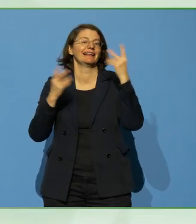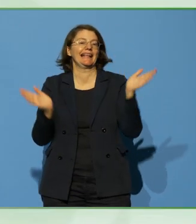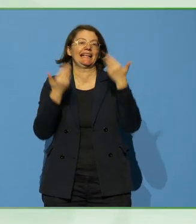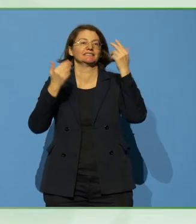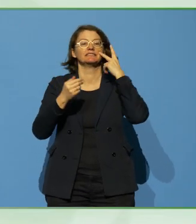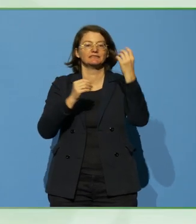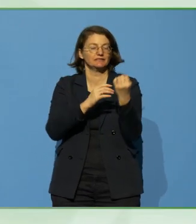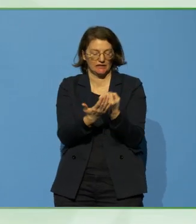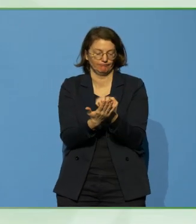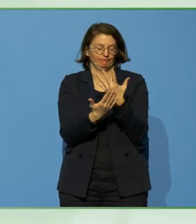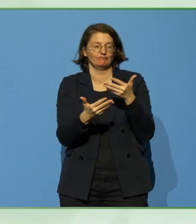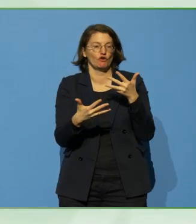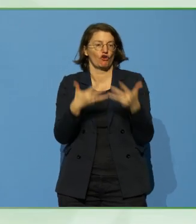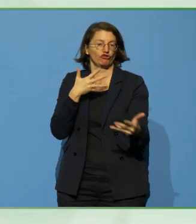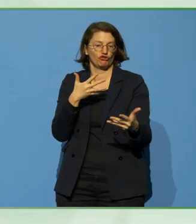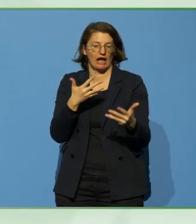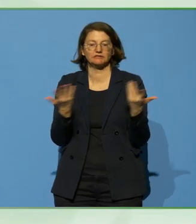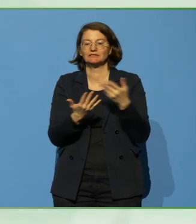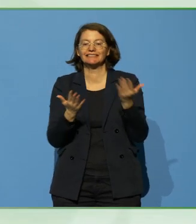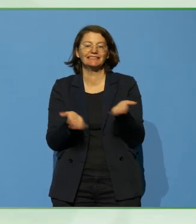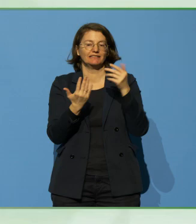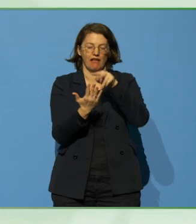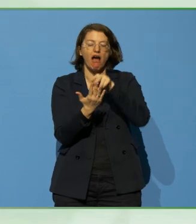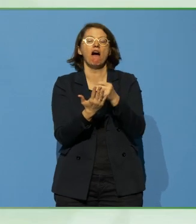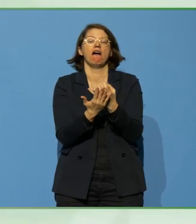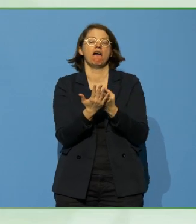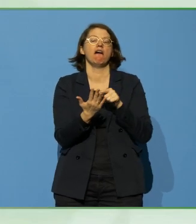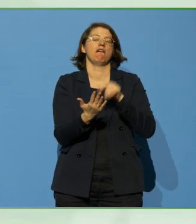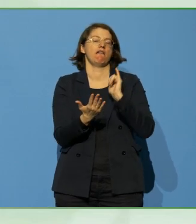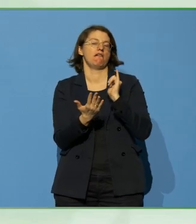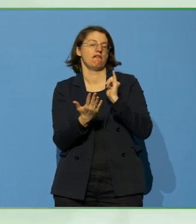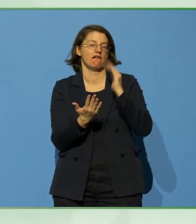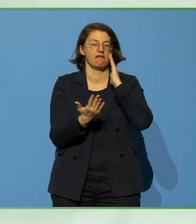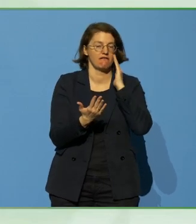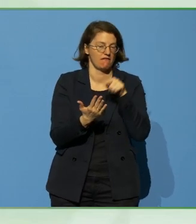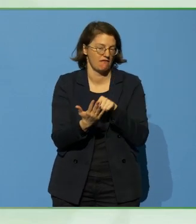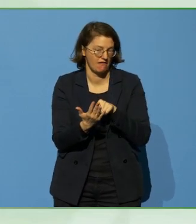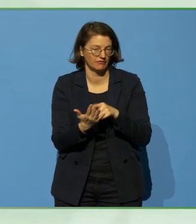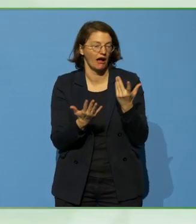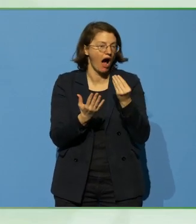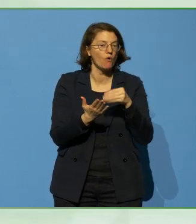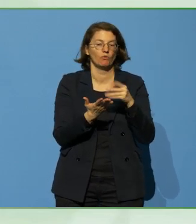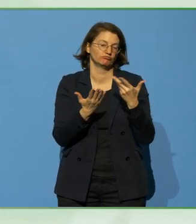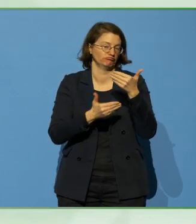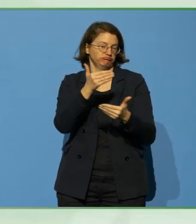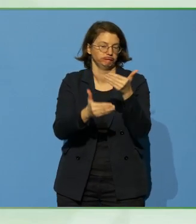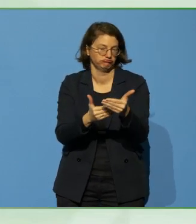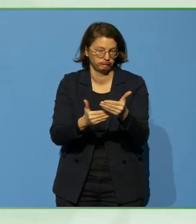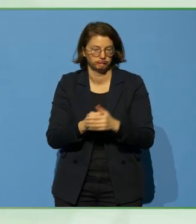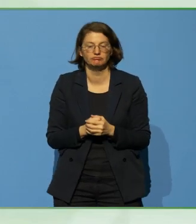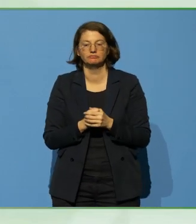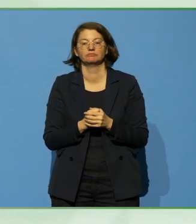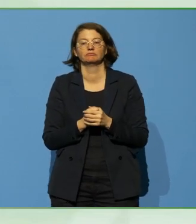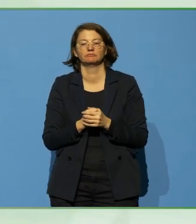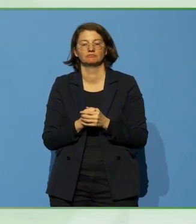payments. It's not happening online, but it's happening everywhere else. If you pay for something,